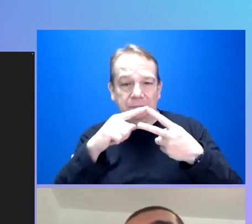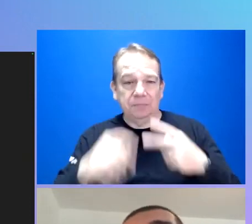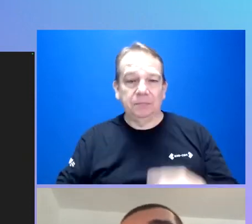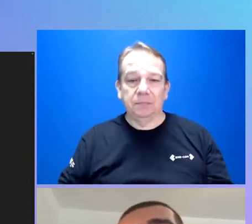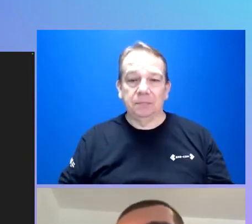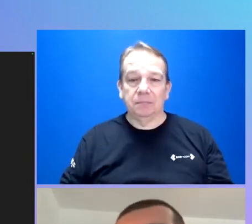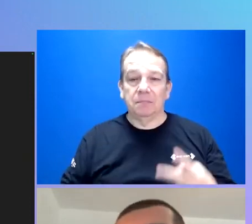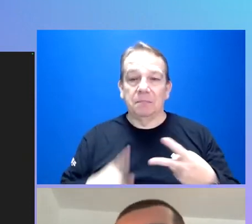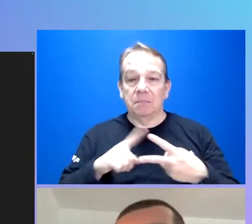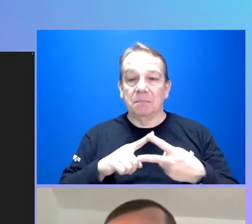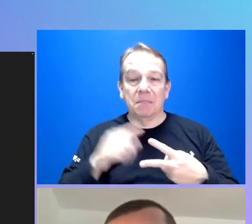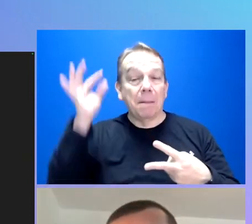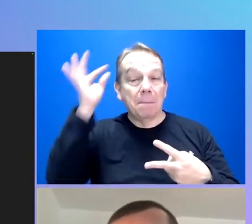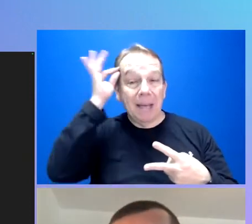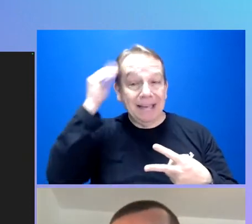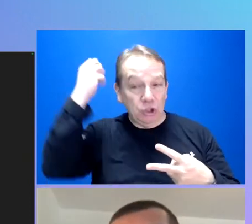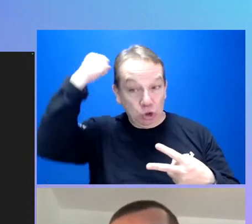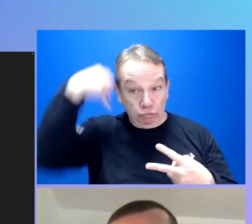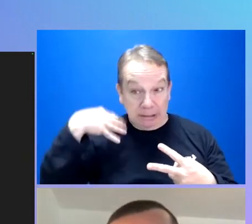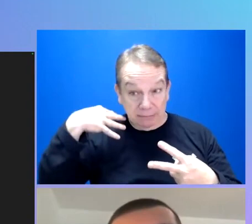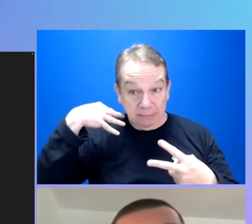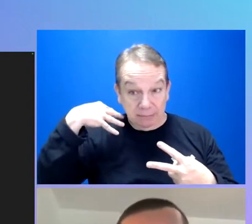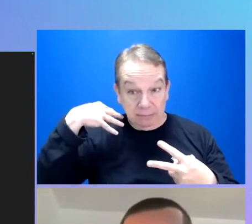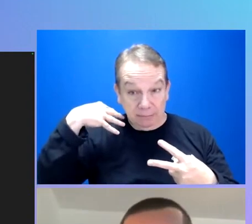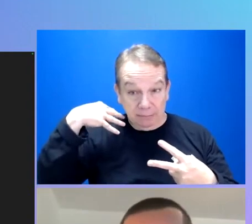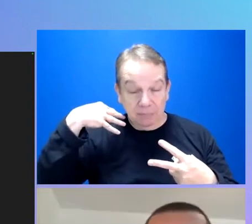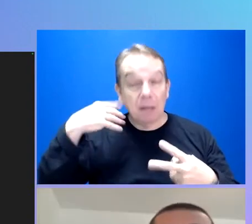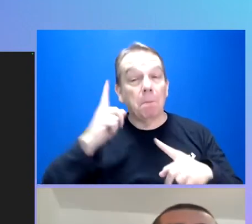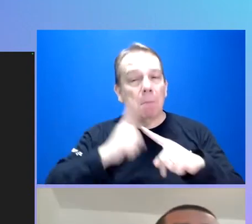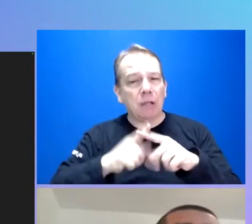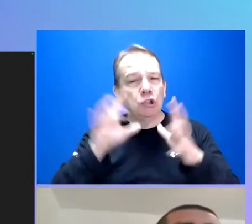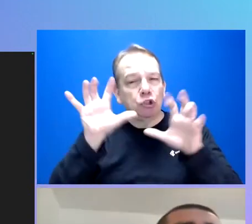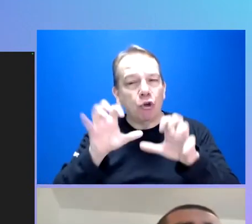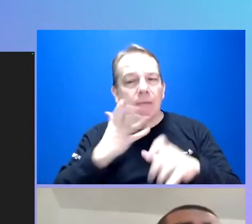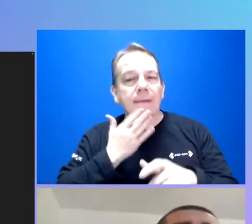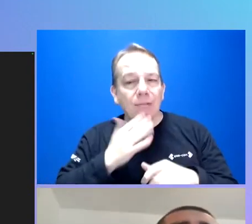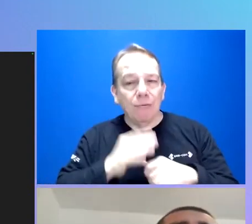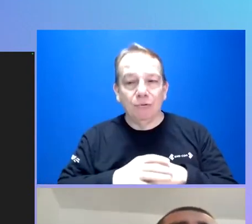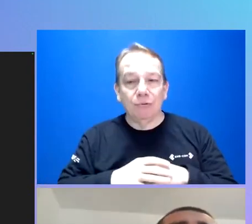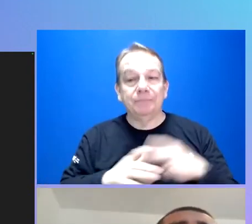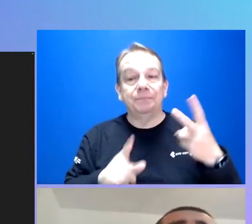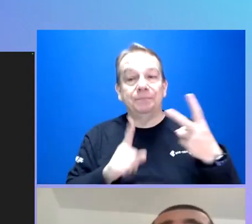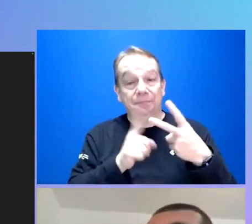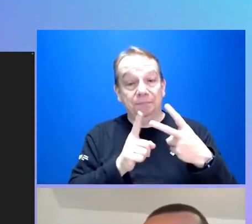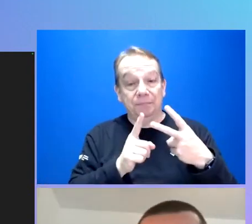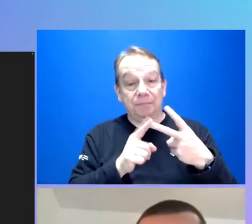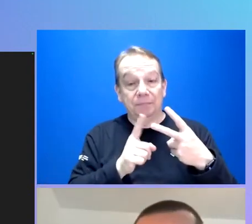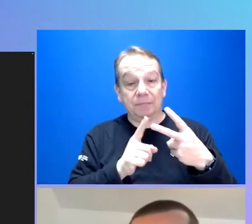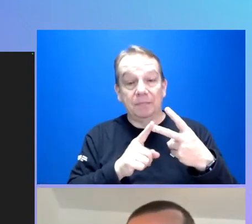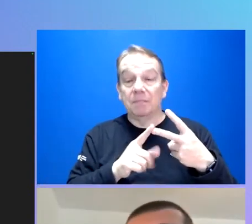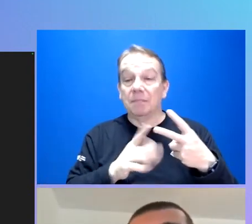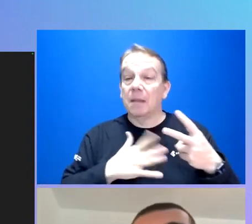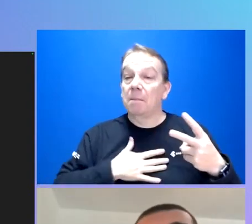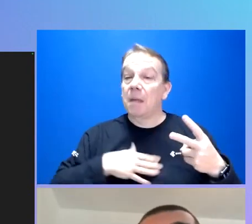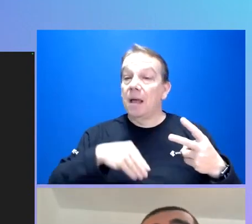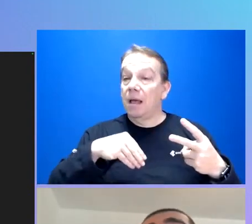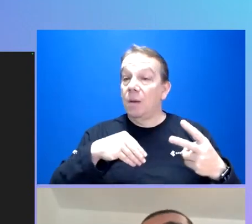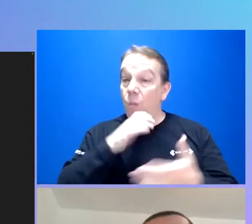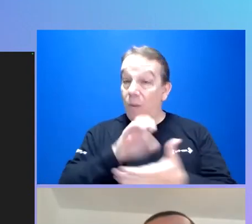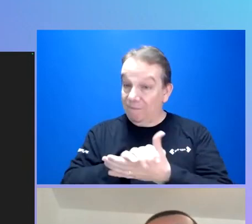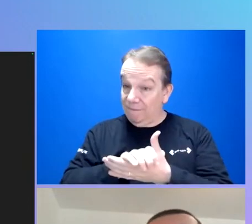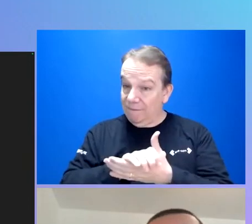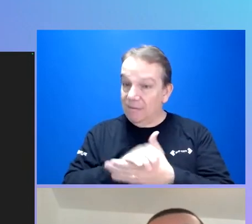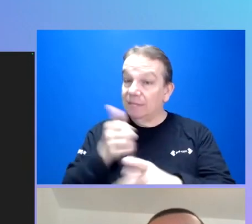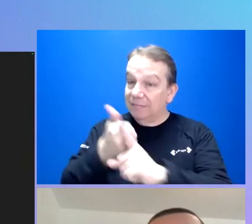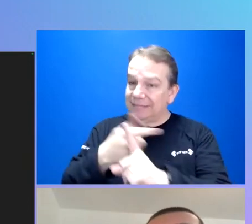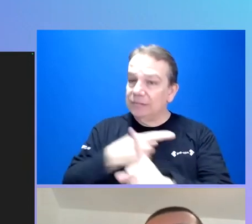One, my hair is straight and also dark. And two, my wife happens to be